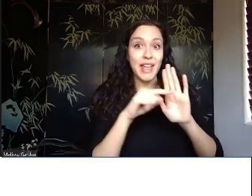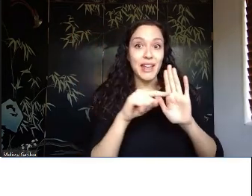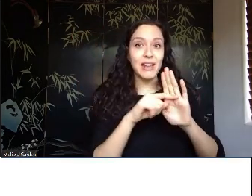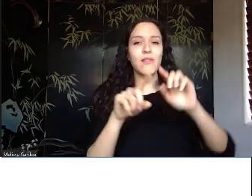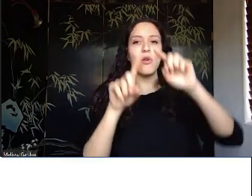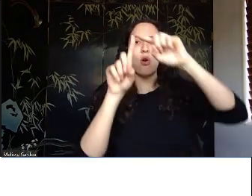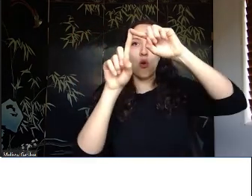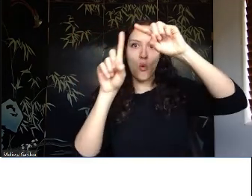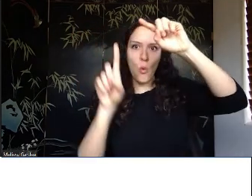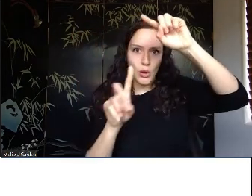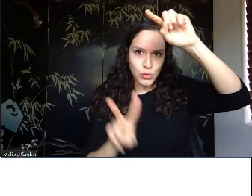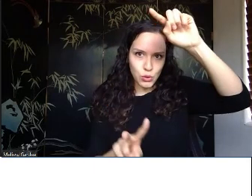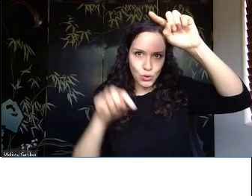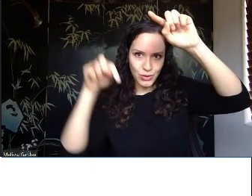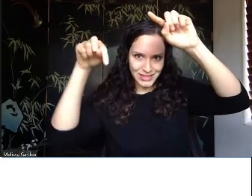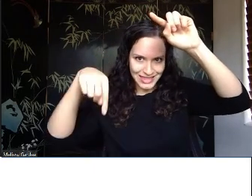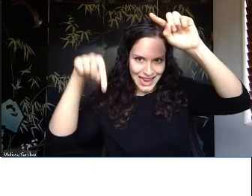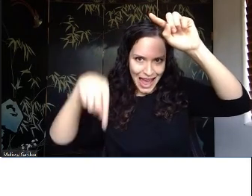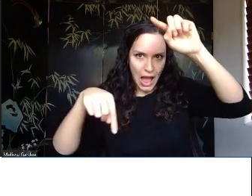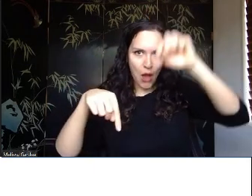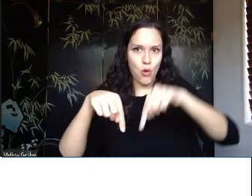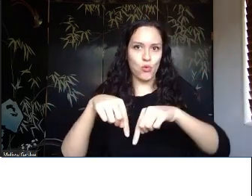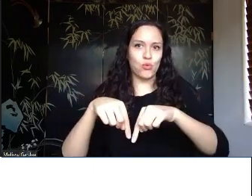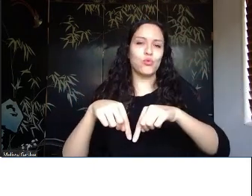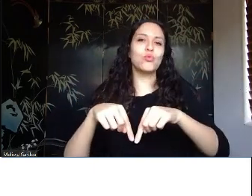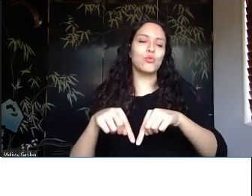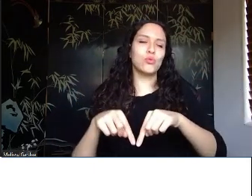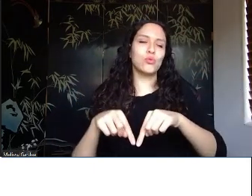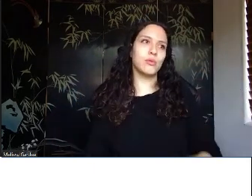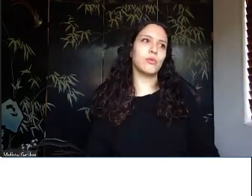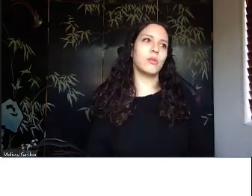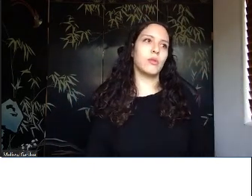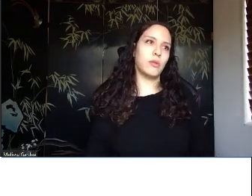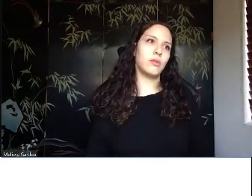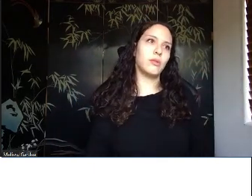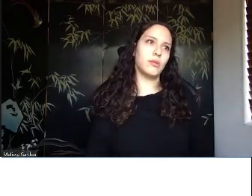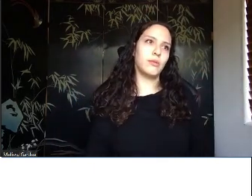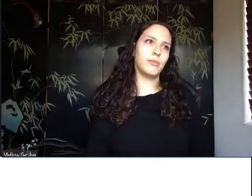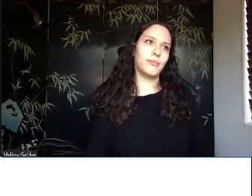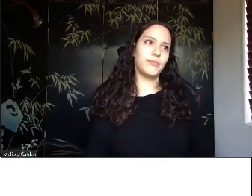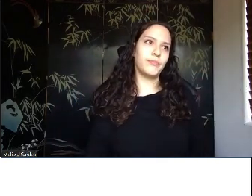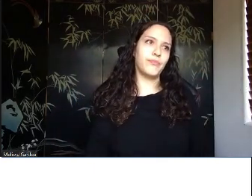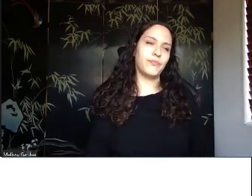2 to the right 3. But here it would be, if I had it